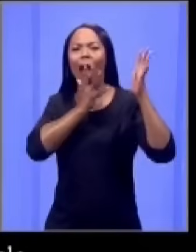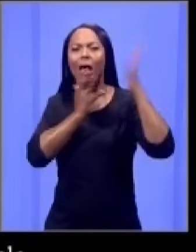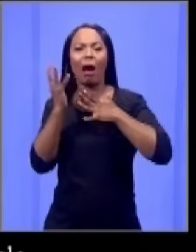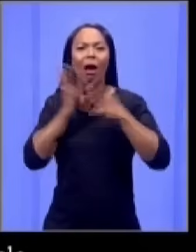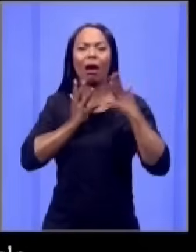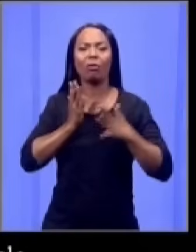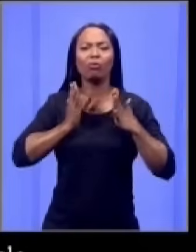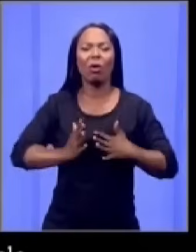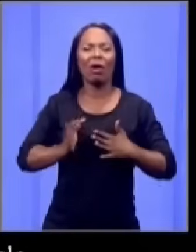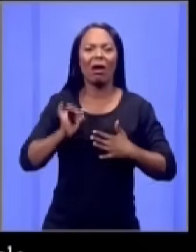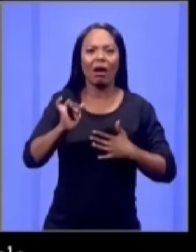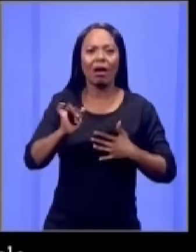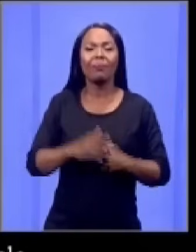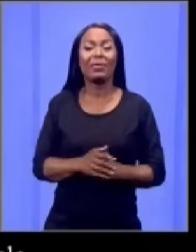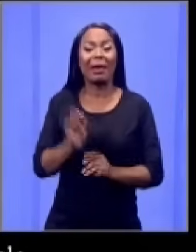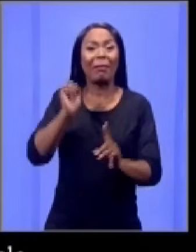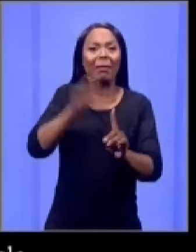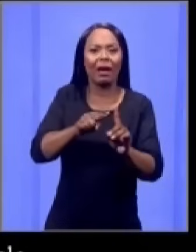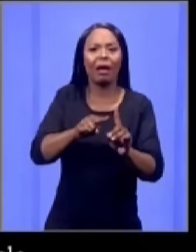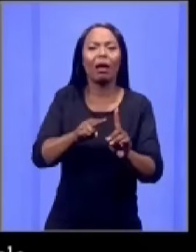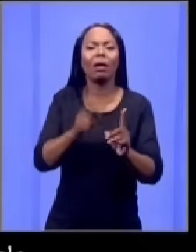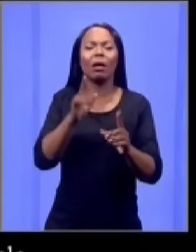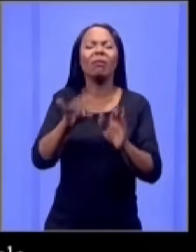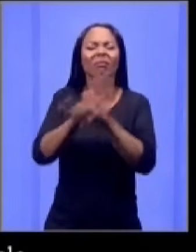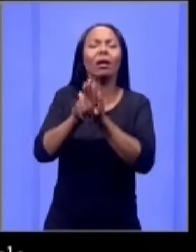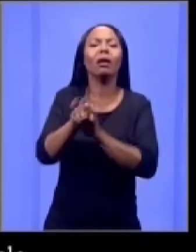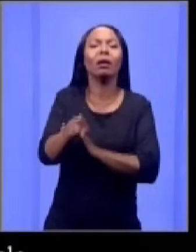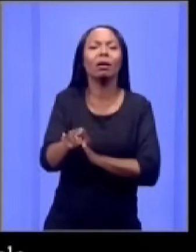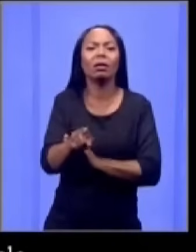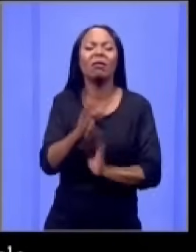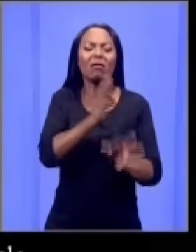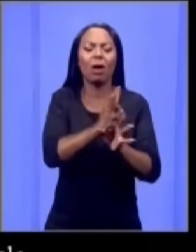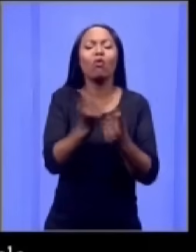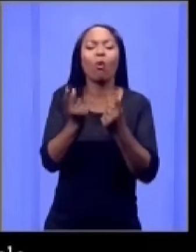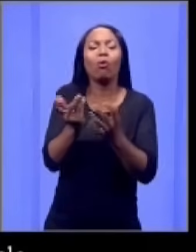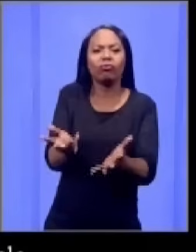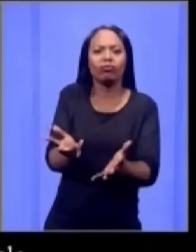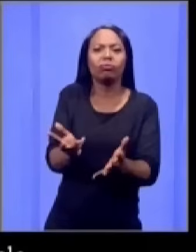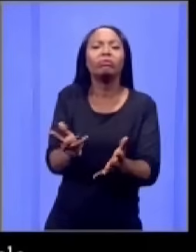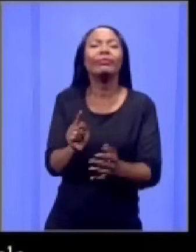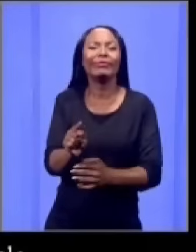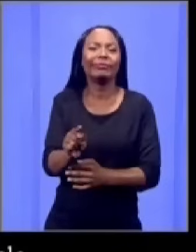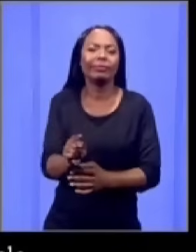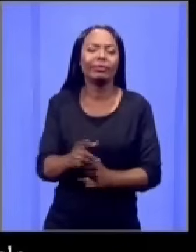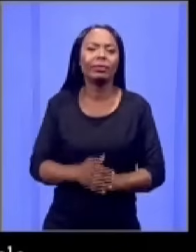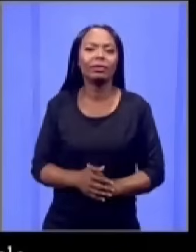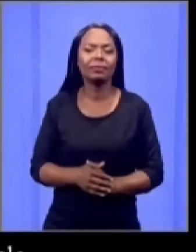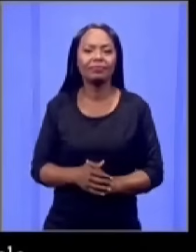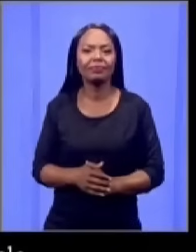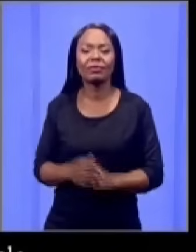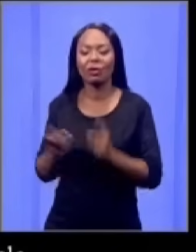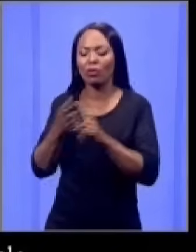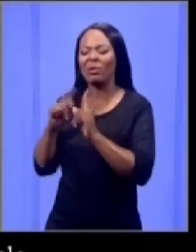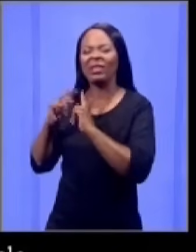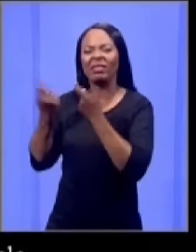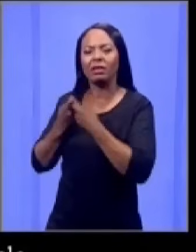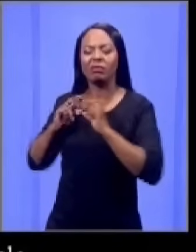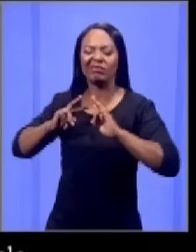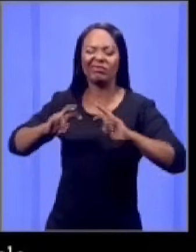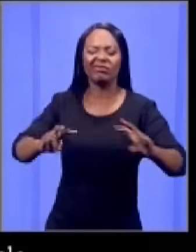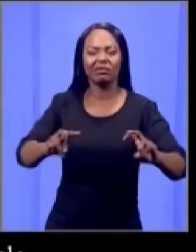ka yona mme le yona ntho ne re tlotsi ka tlalo ile re fumana ka yona nako eo go tswa le kaneng la rona le tsang diphuputso